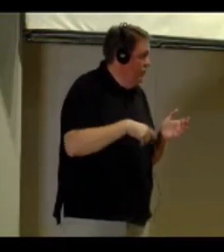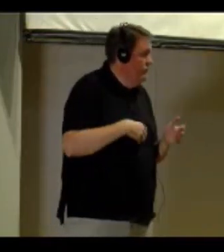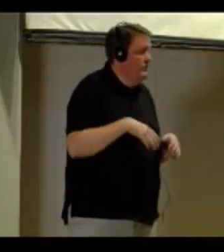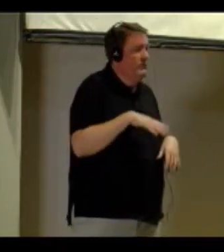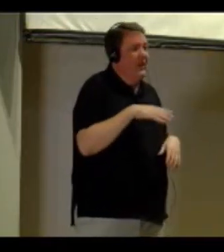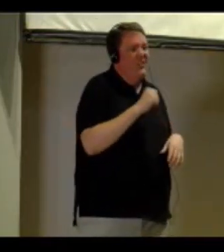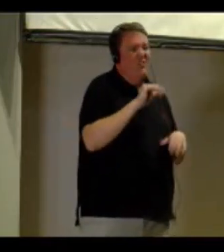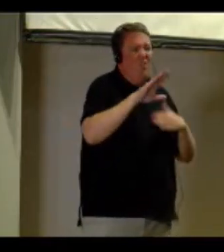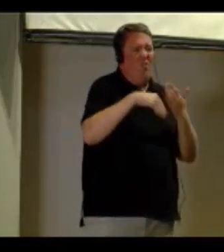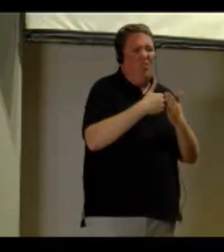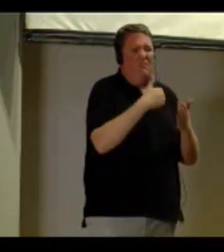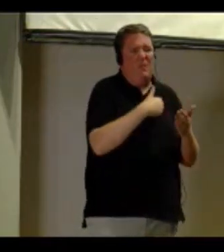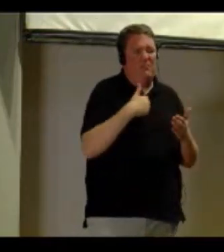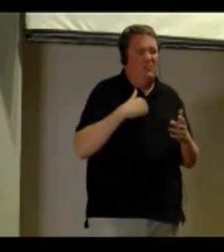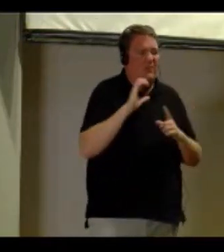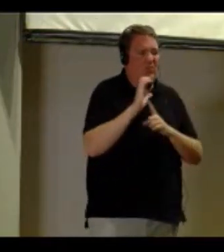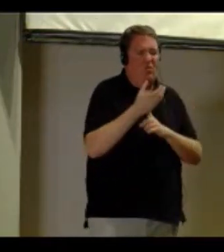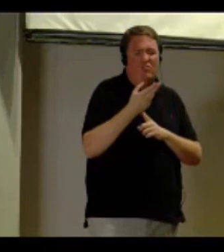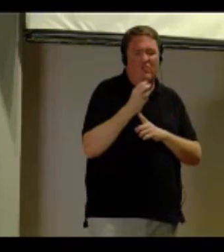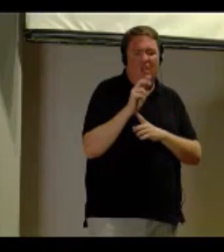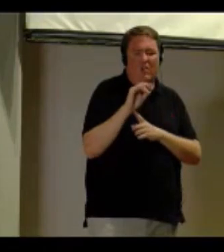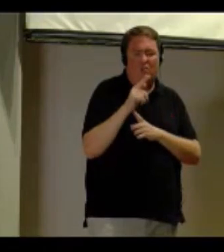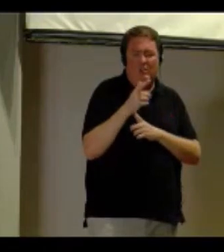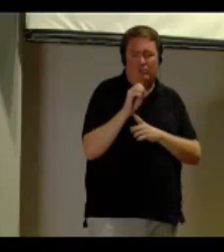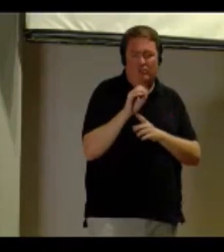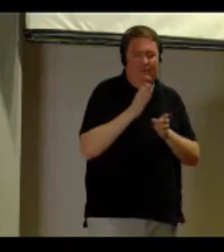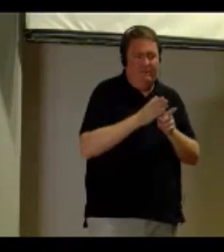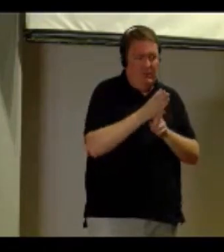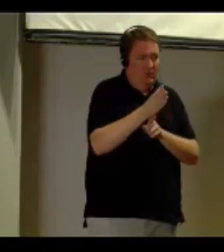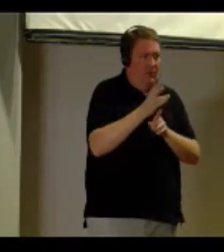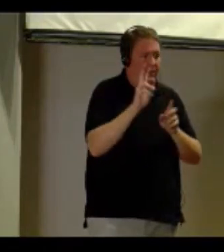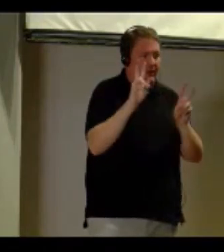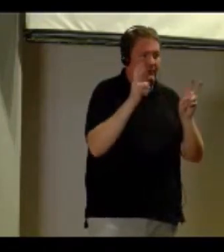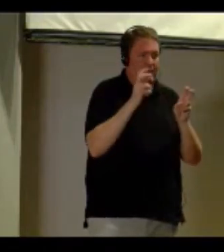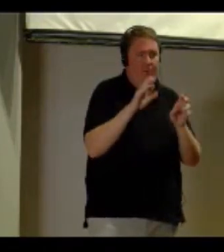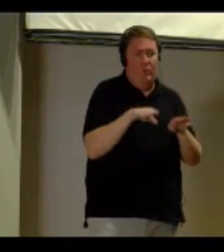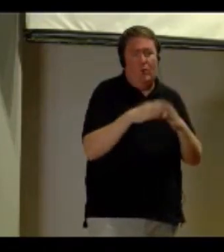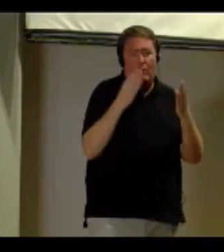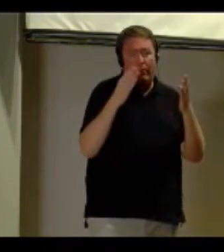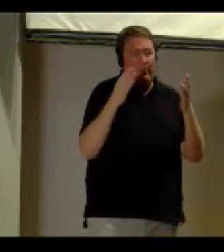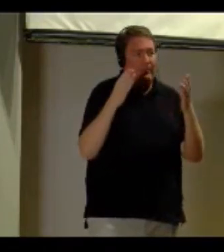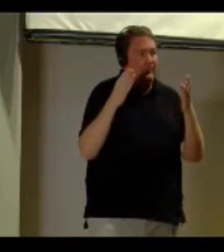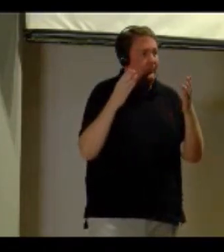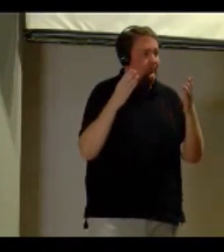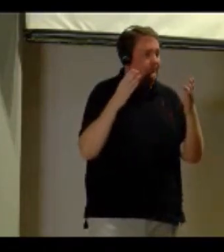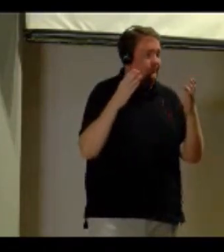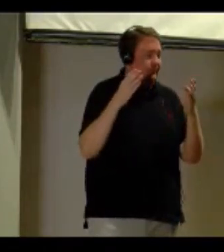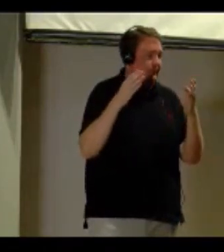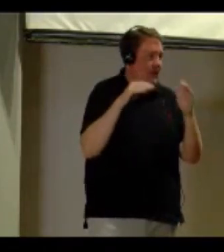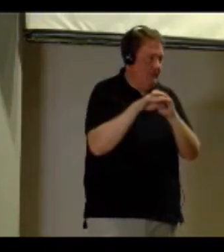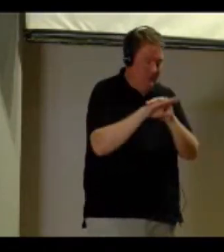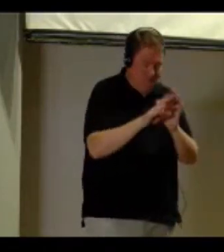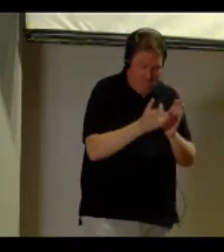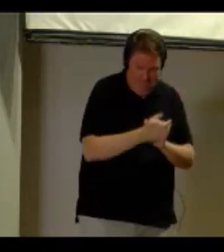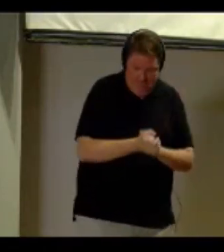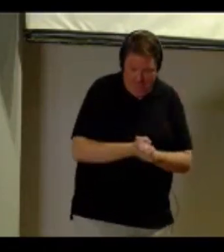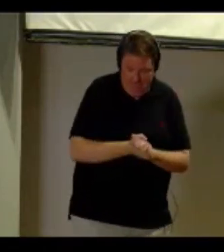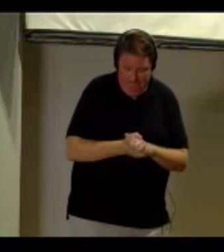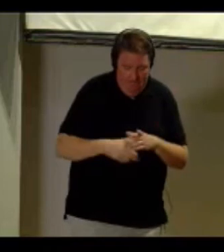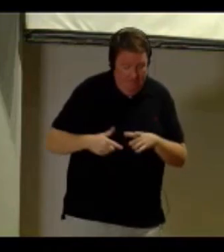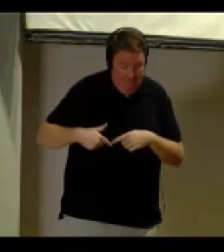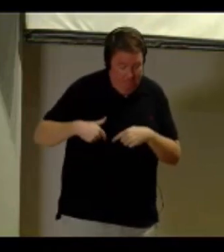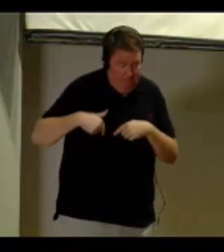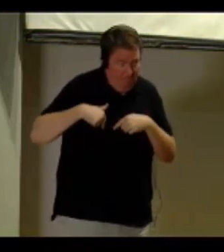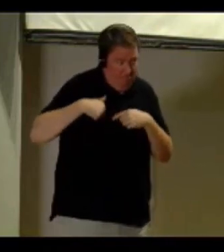cultural heritage field, the topic of open access. Over the course of the past day and a